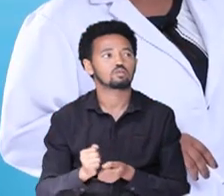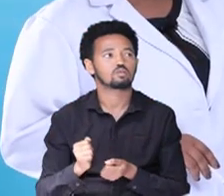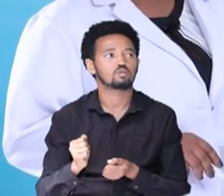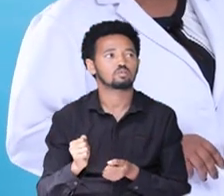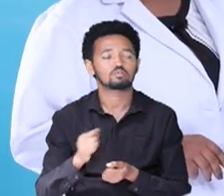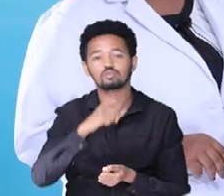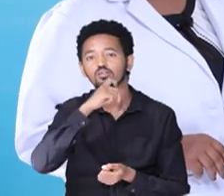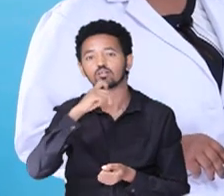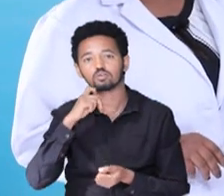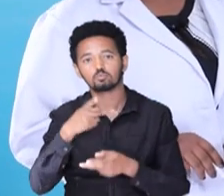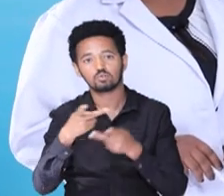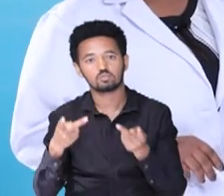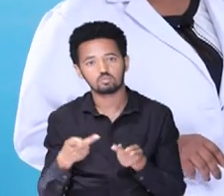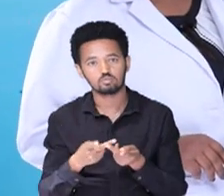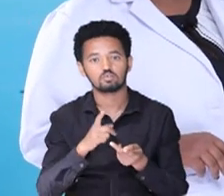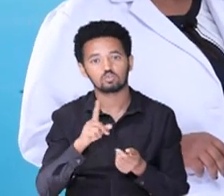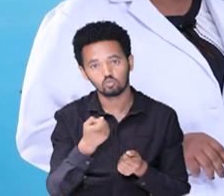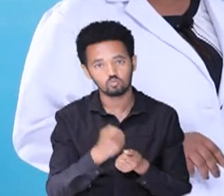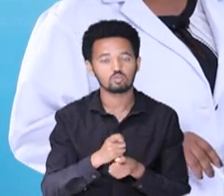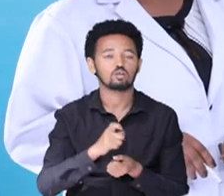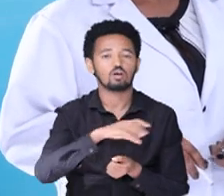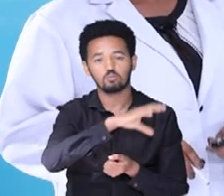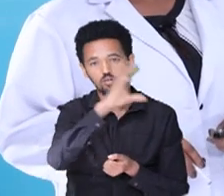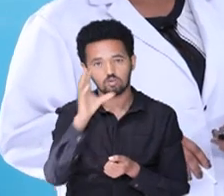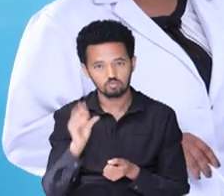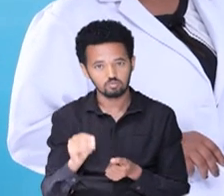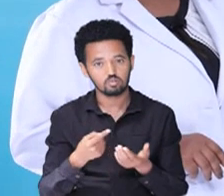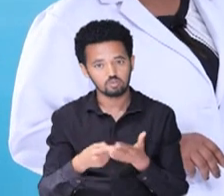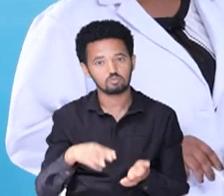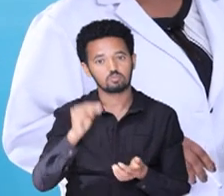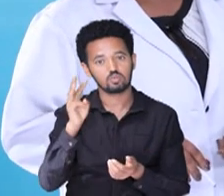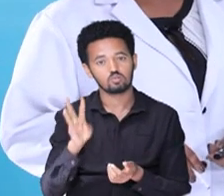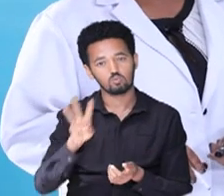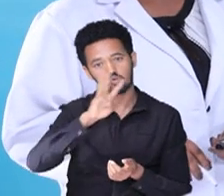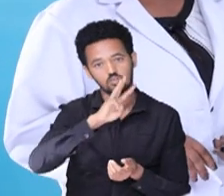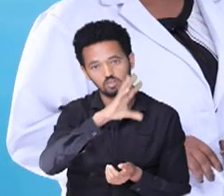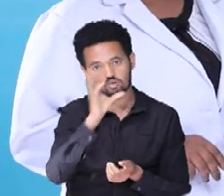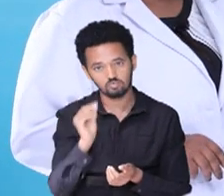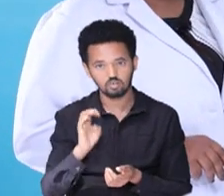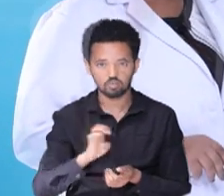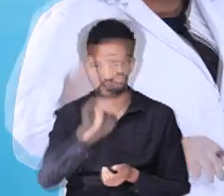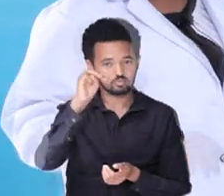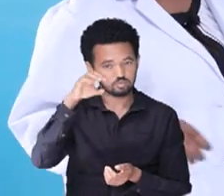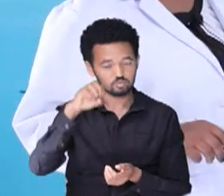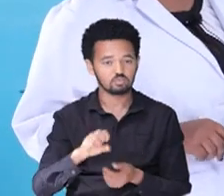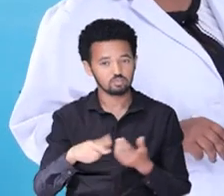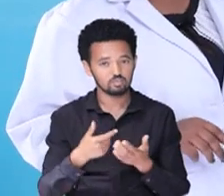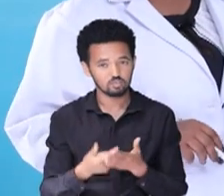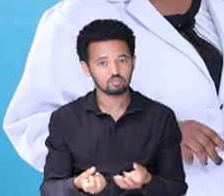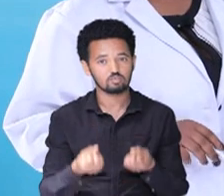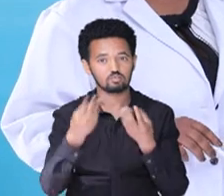In Africa, it is found in the Central Africa, Western Africa, and Eastern Africa. This type